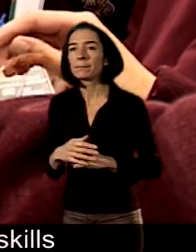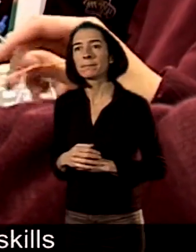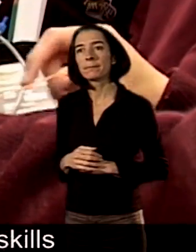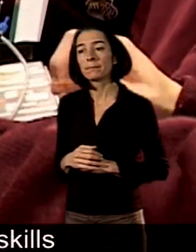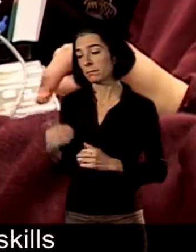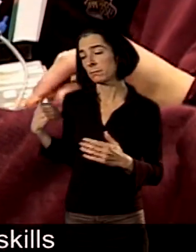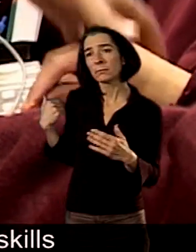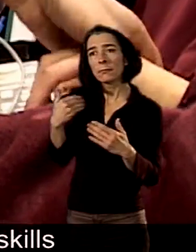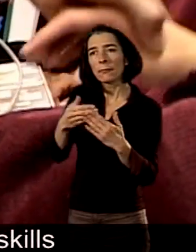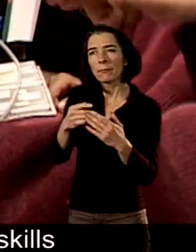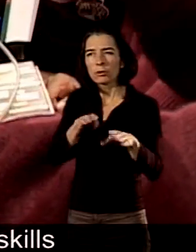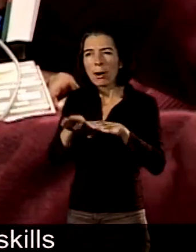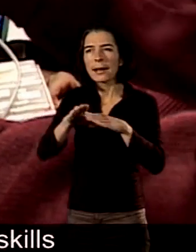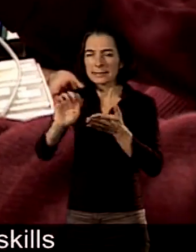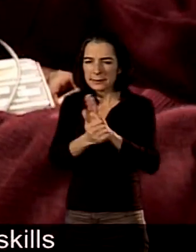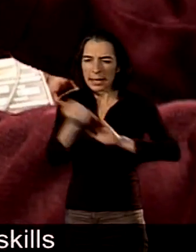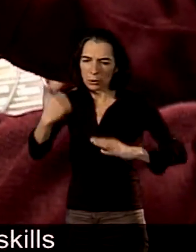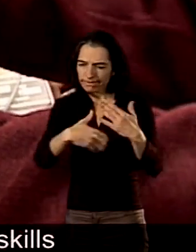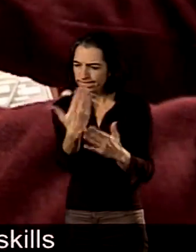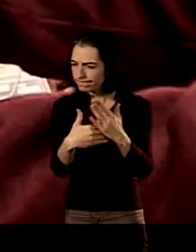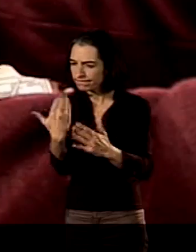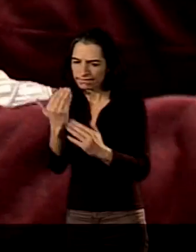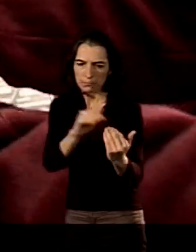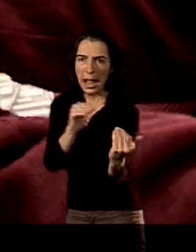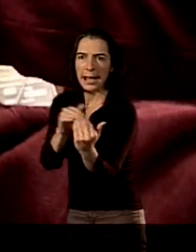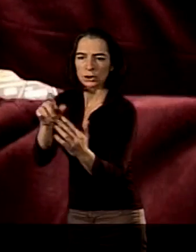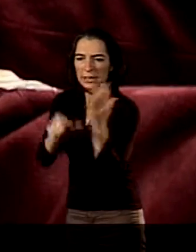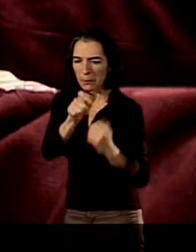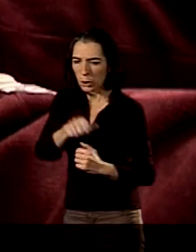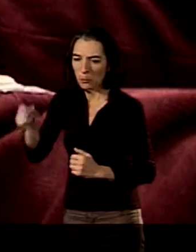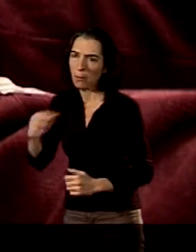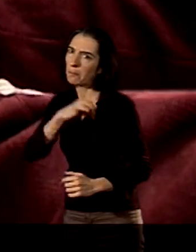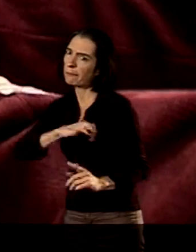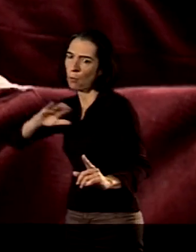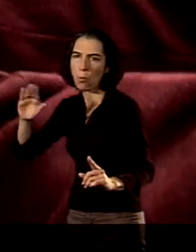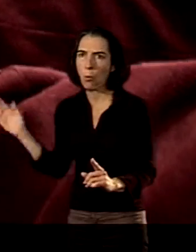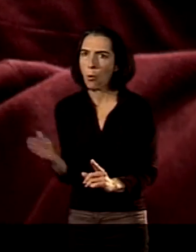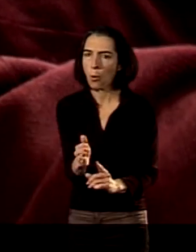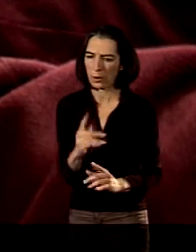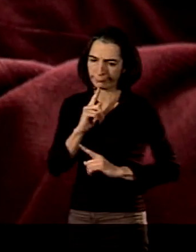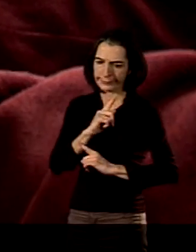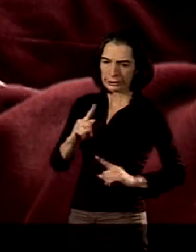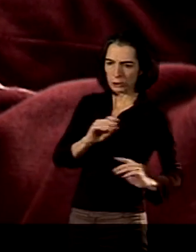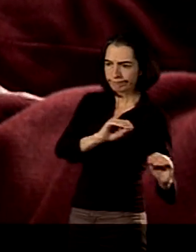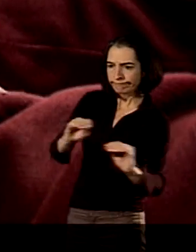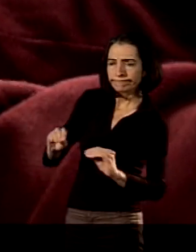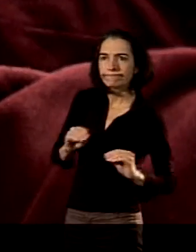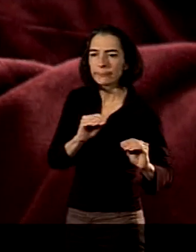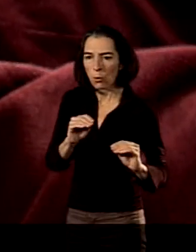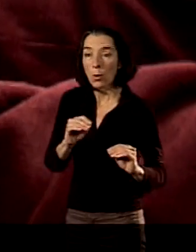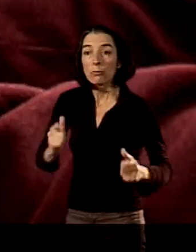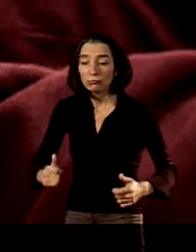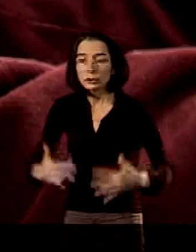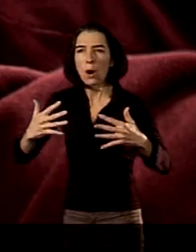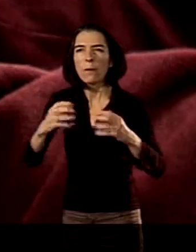the last decade, training and skills developed to meet the needs of disabled pupils has benefited all teaching, and the school's academic results and